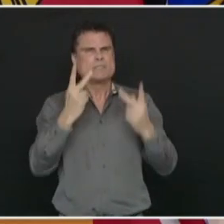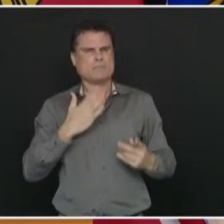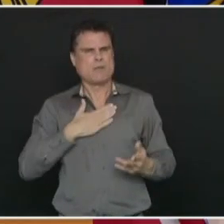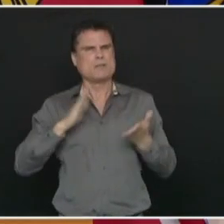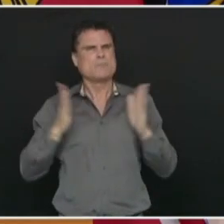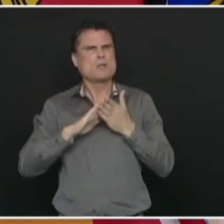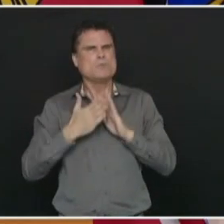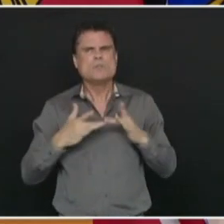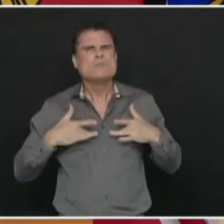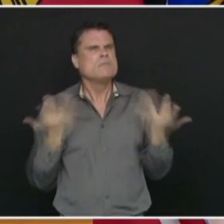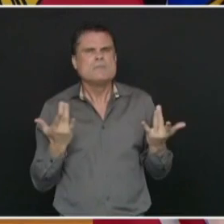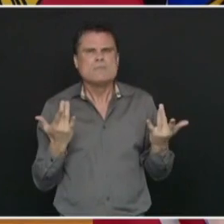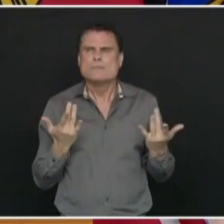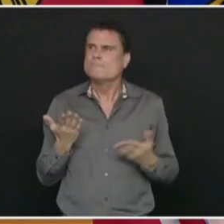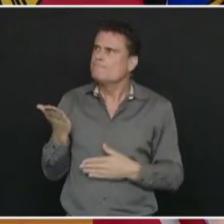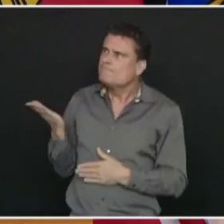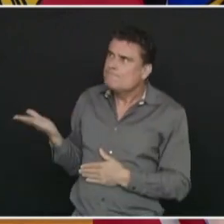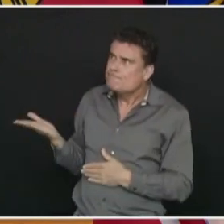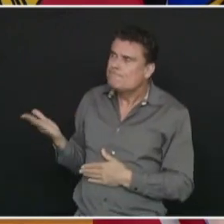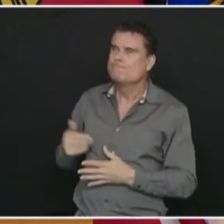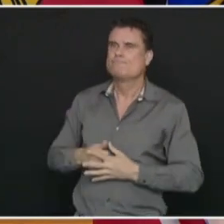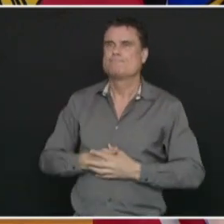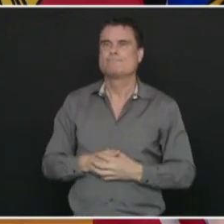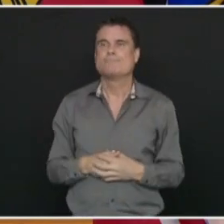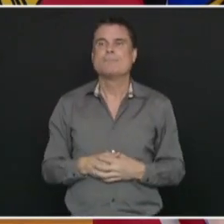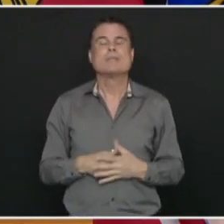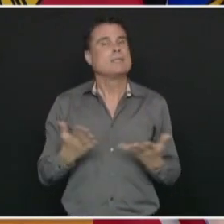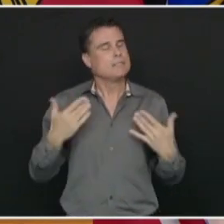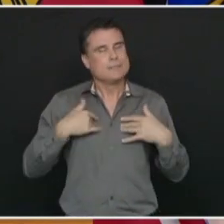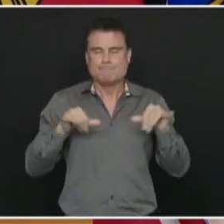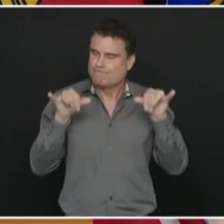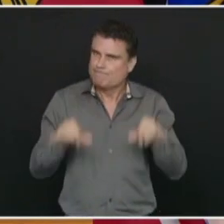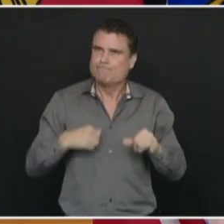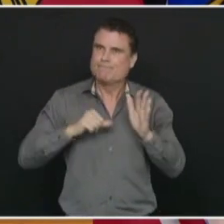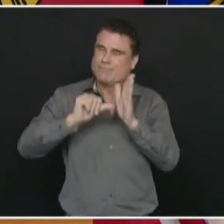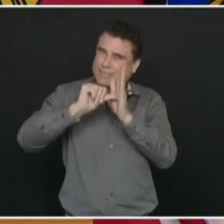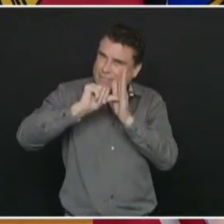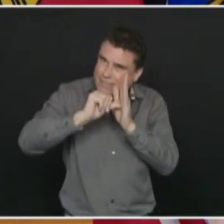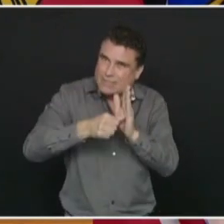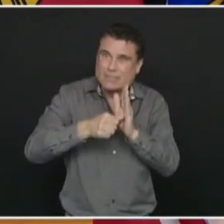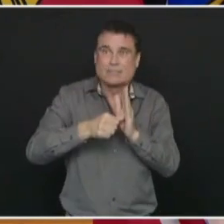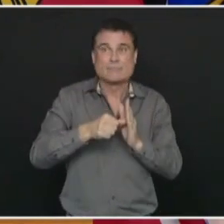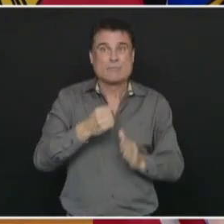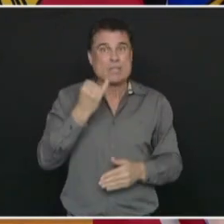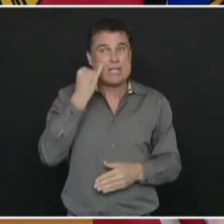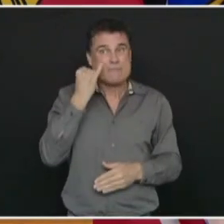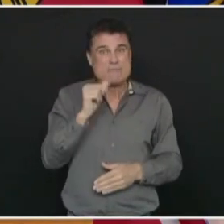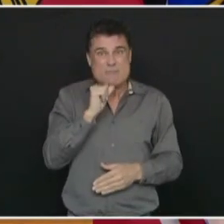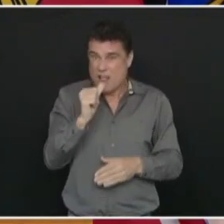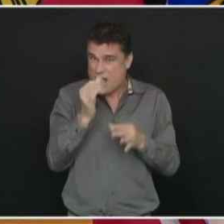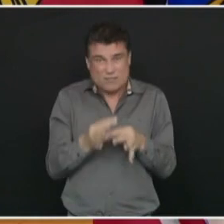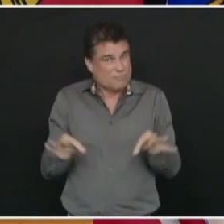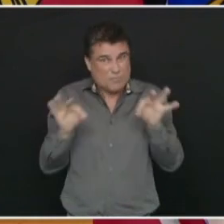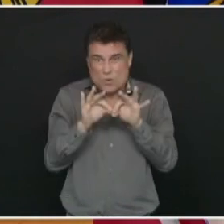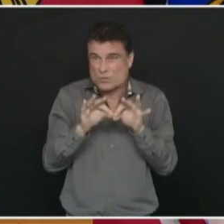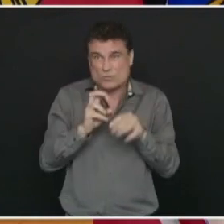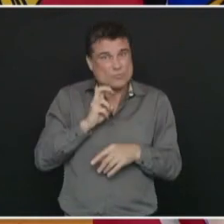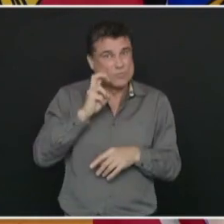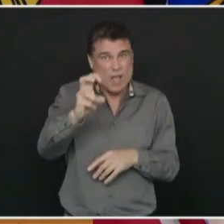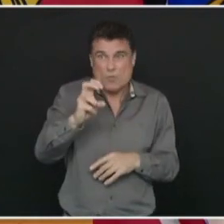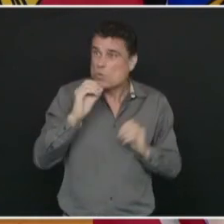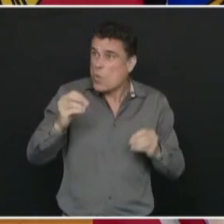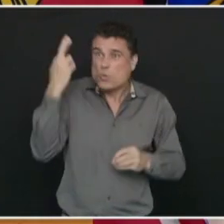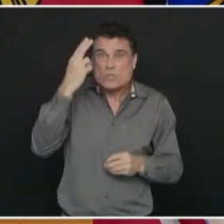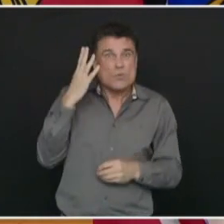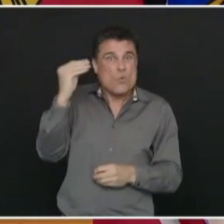Hi, Dr. Henry. Just wondering, we're hearing reports from Ontario and pretty concerning reports from Quebec on shortages of